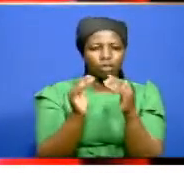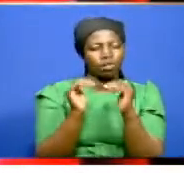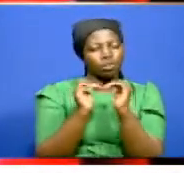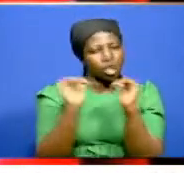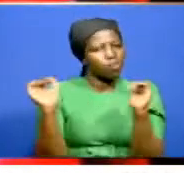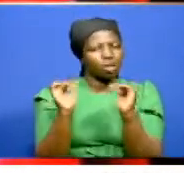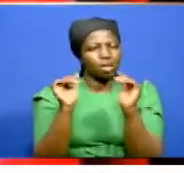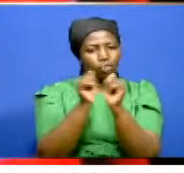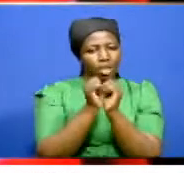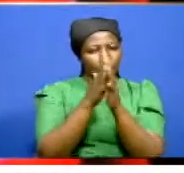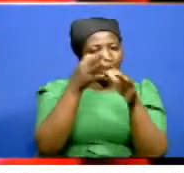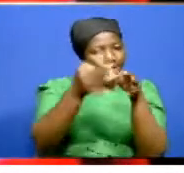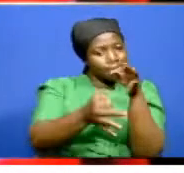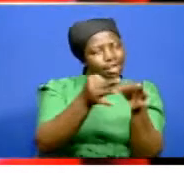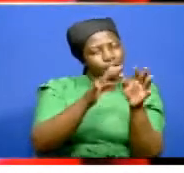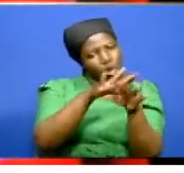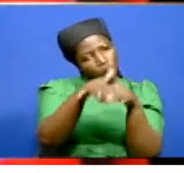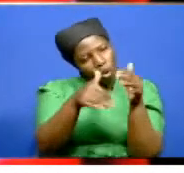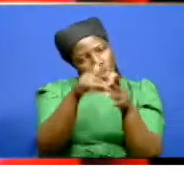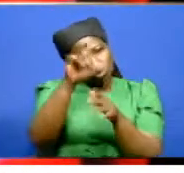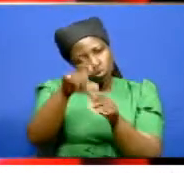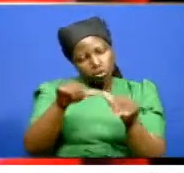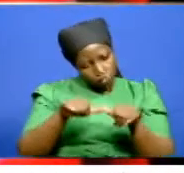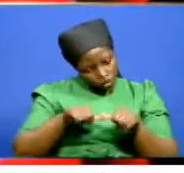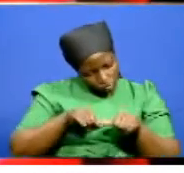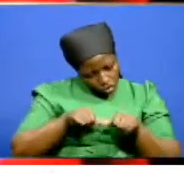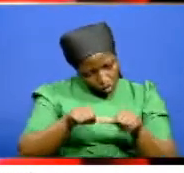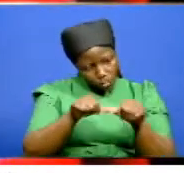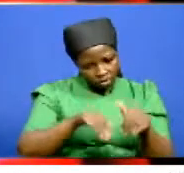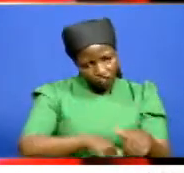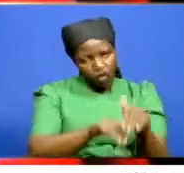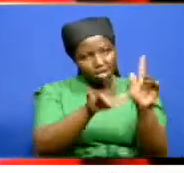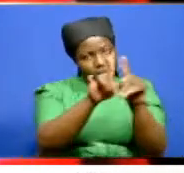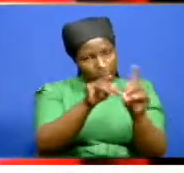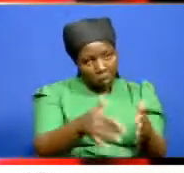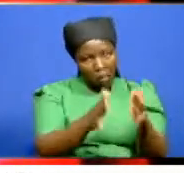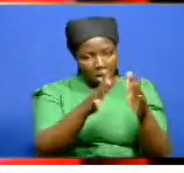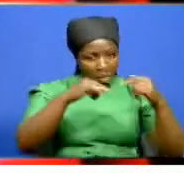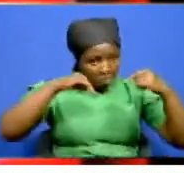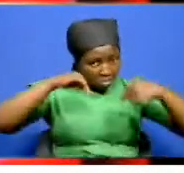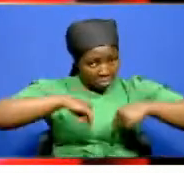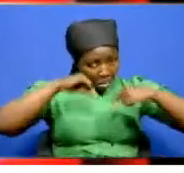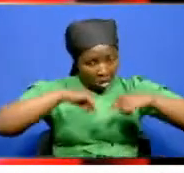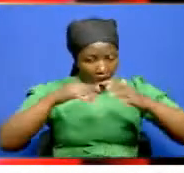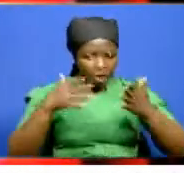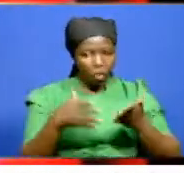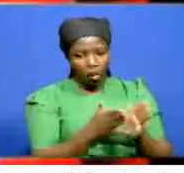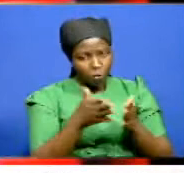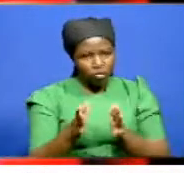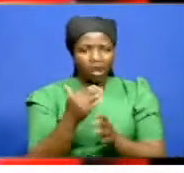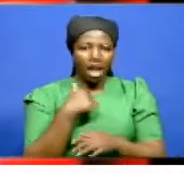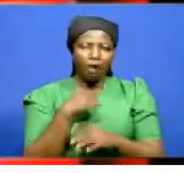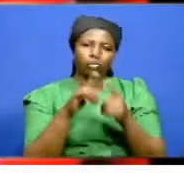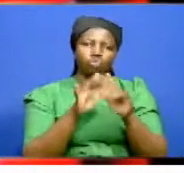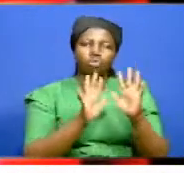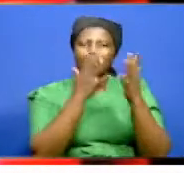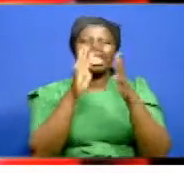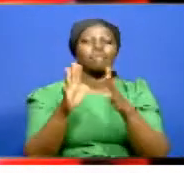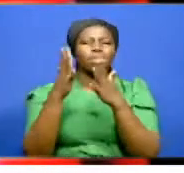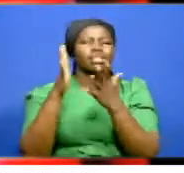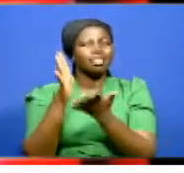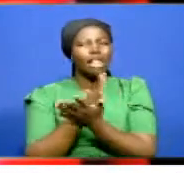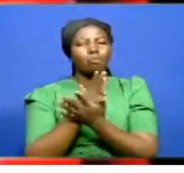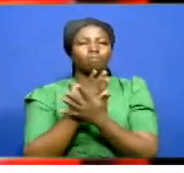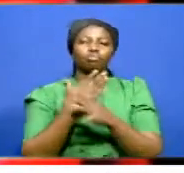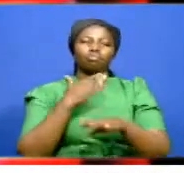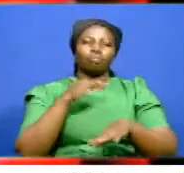us all continue along this path. Today, we have the opportunity to celebrate some remarkable